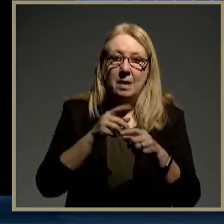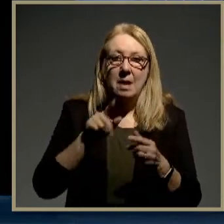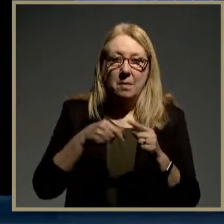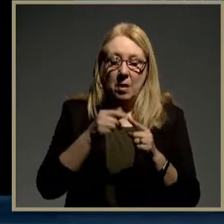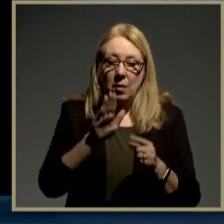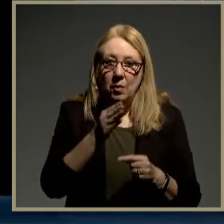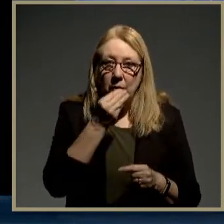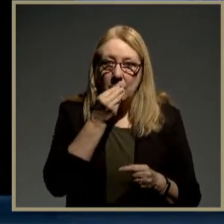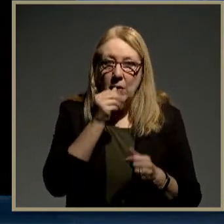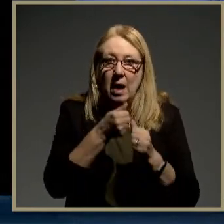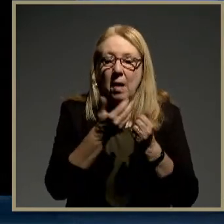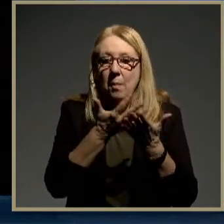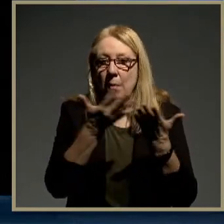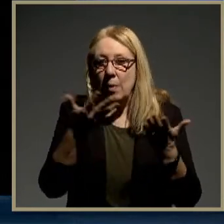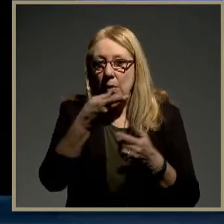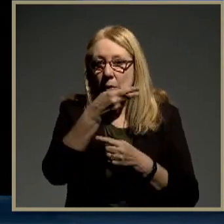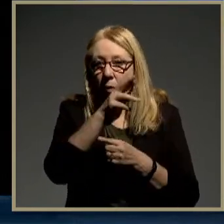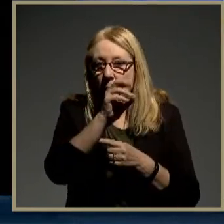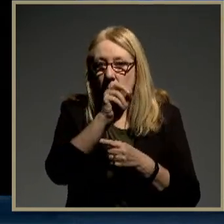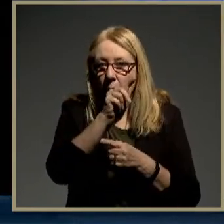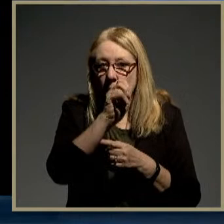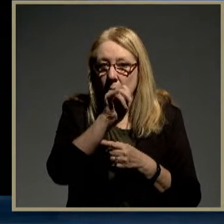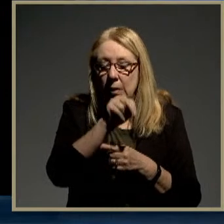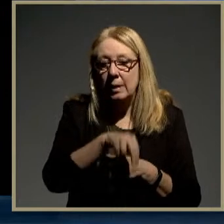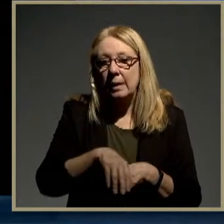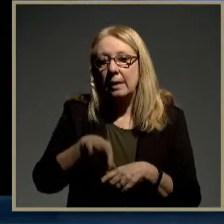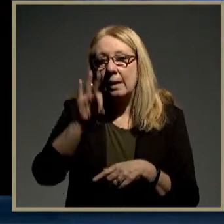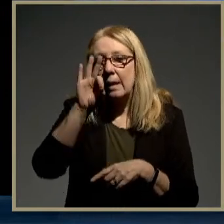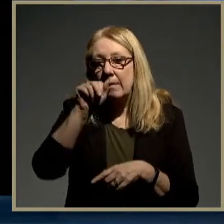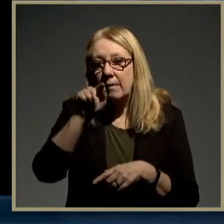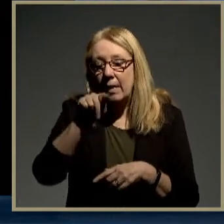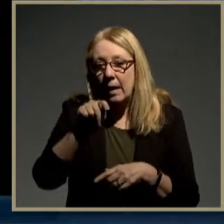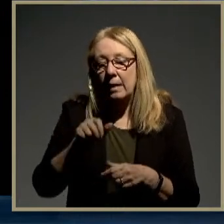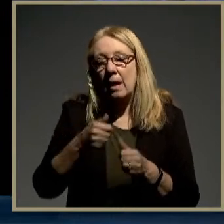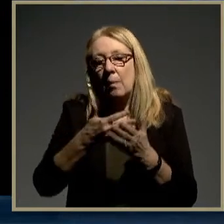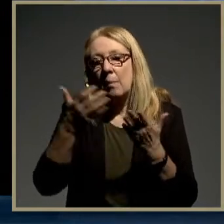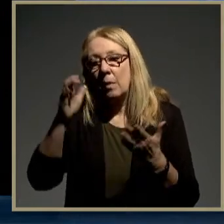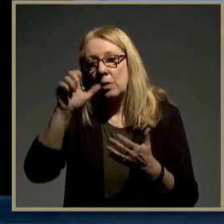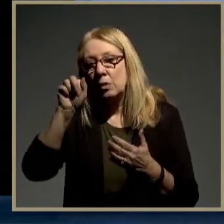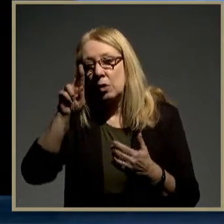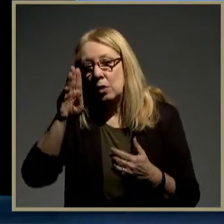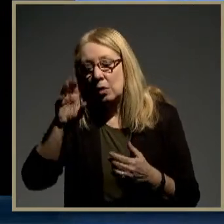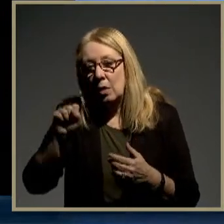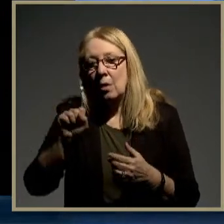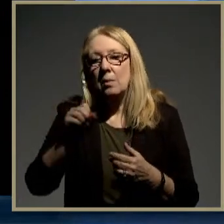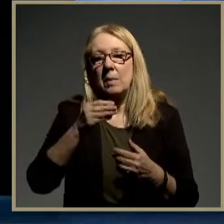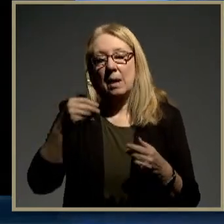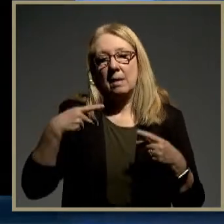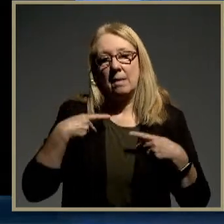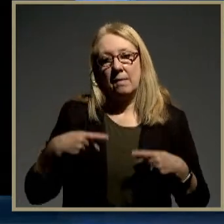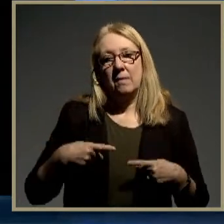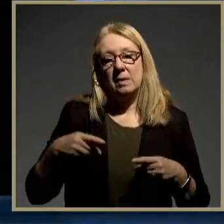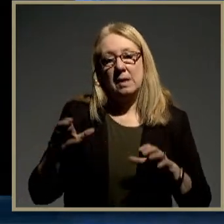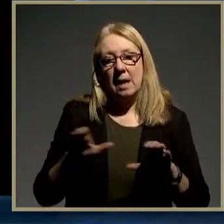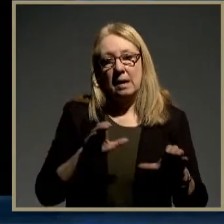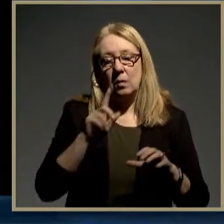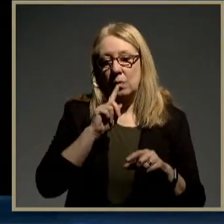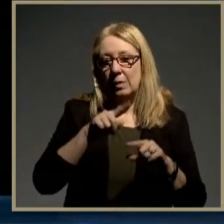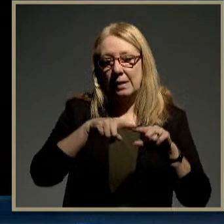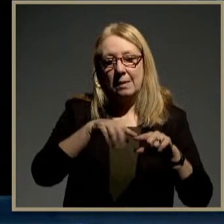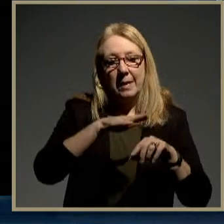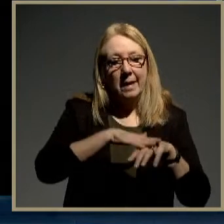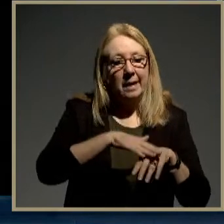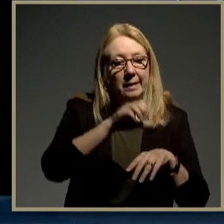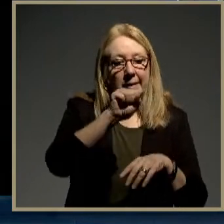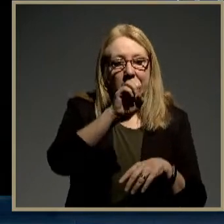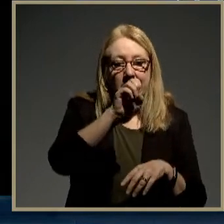diet, the amount of protein, fat, carbohydrate required to support high levels of physical activity. It varies by sport, it varies by